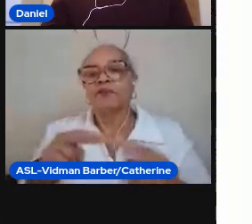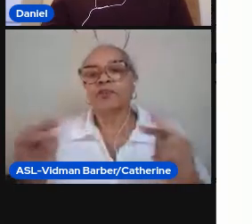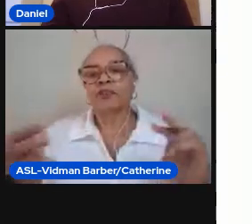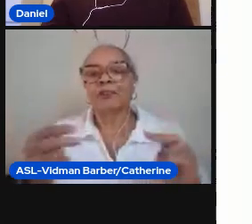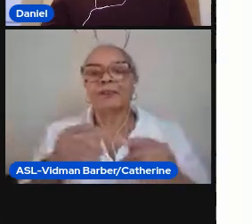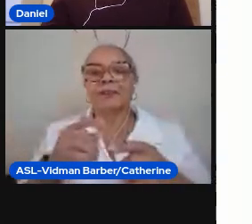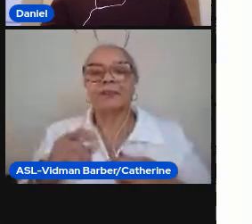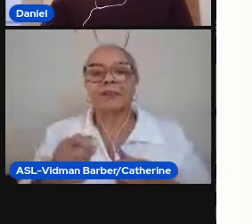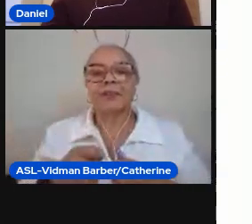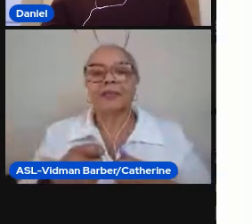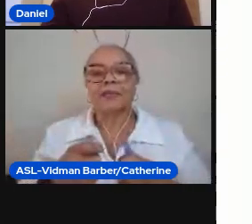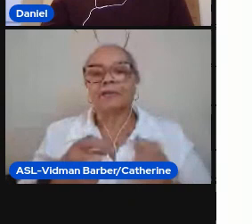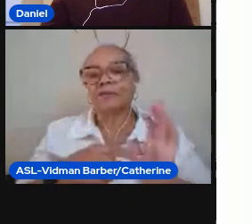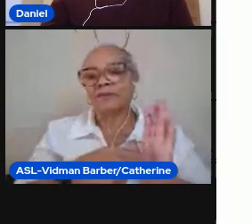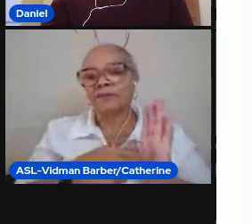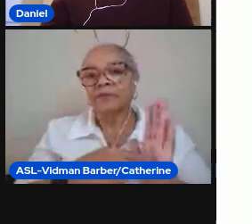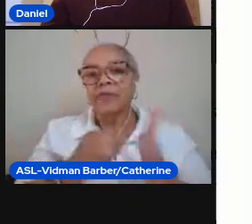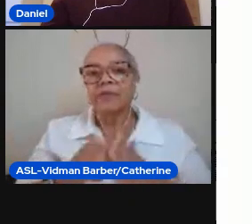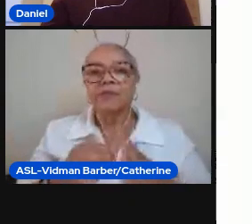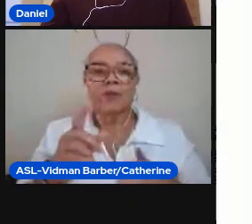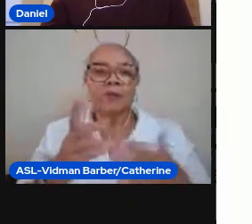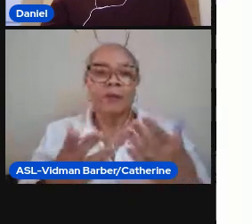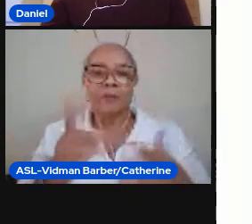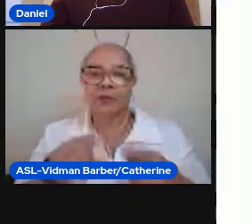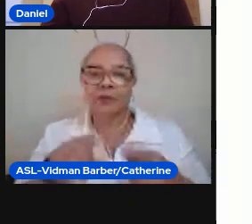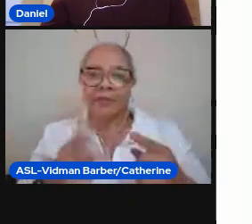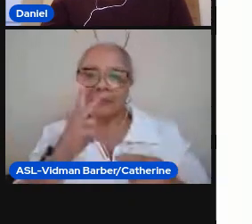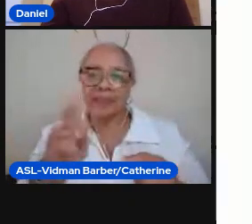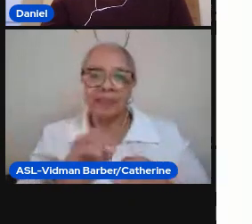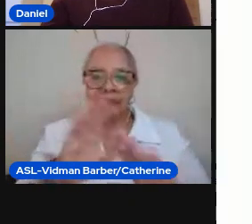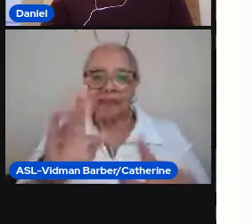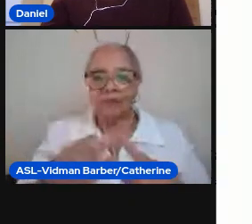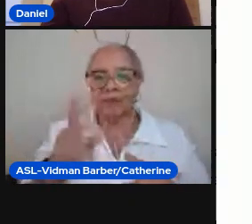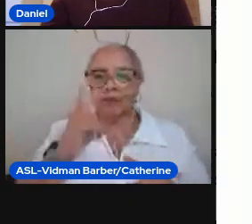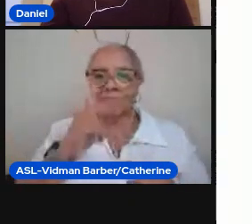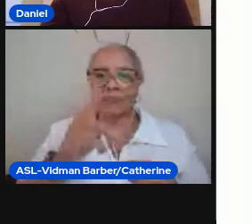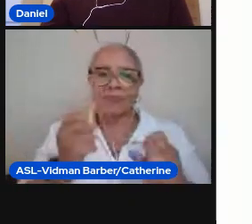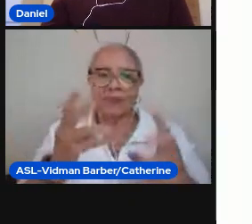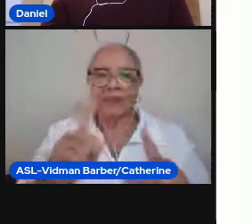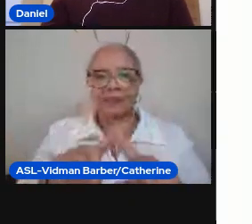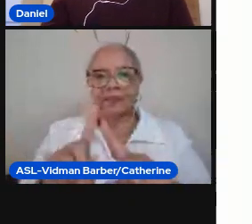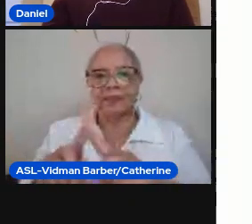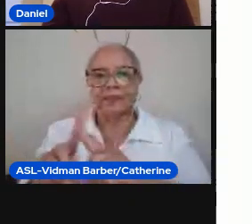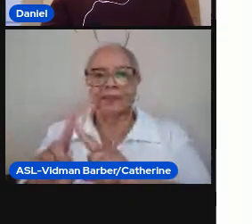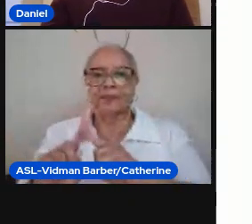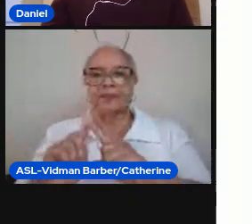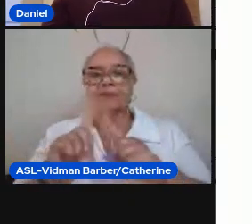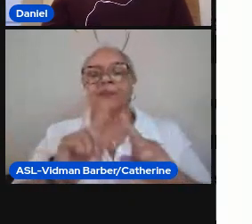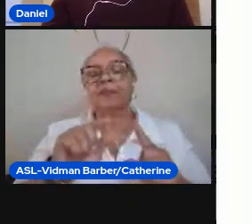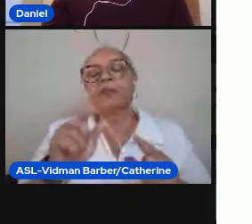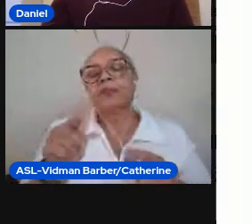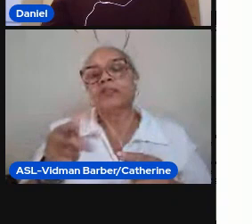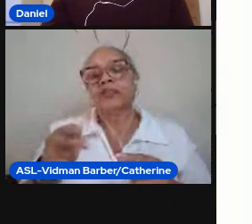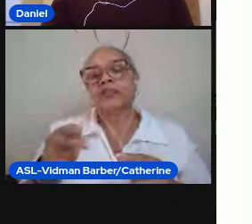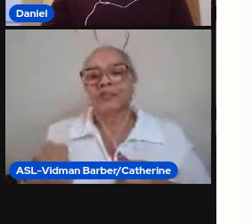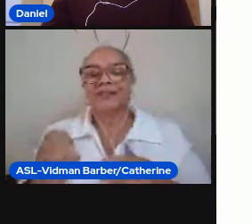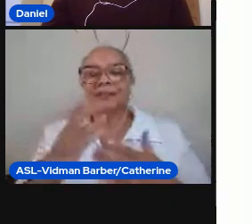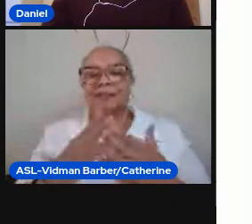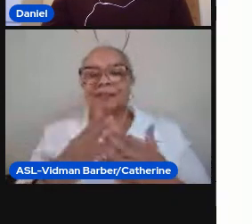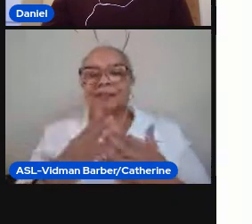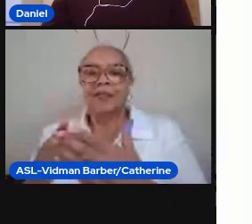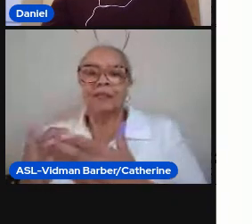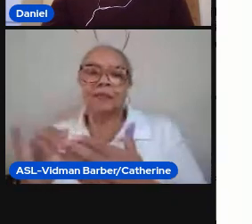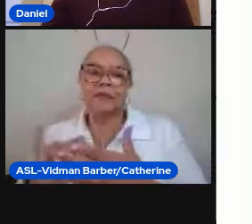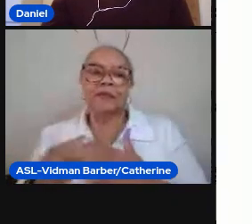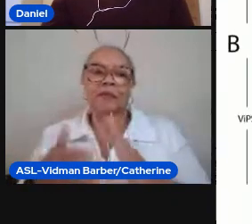interestingly enough, we saw, you may not be able to see it clearly here, but we saw lots of immunoglobulin gene segments which are upregulated